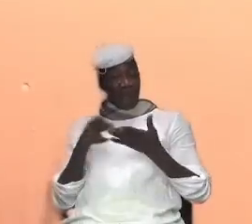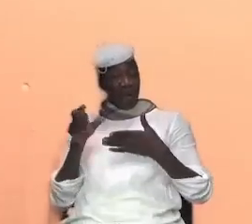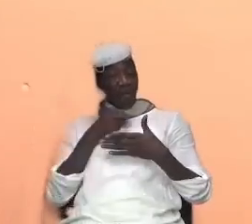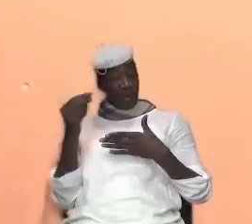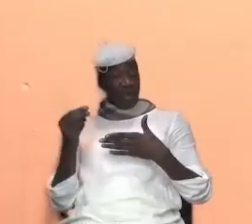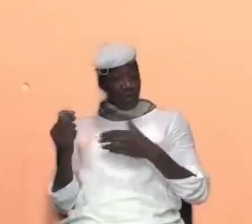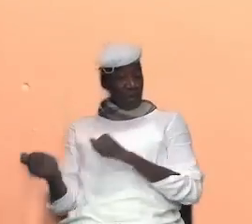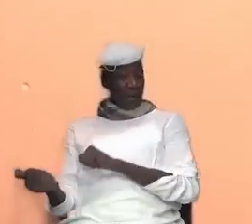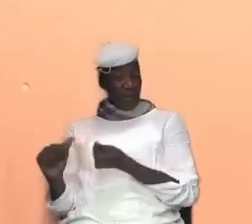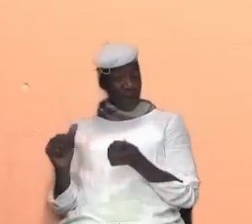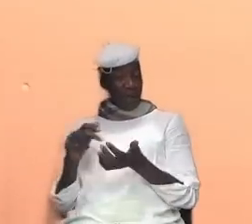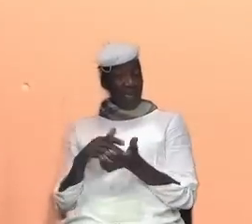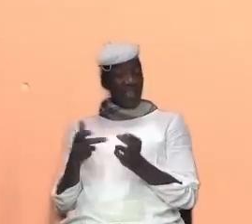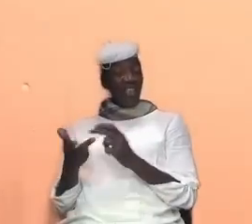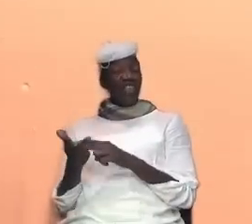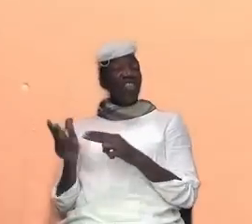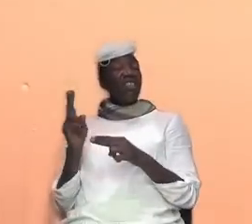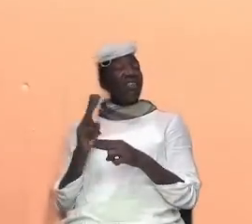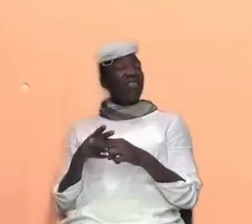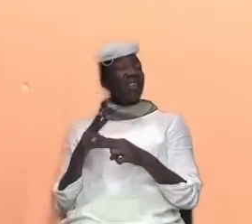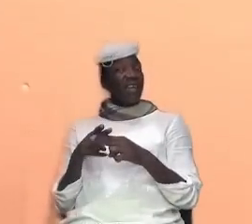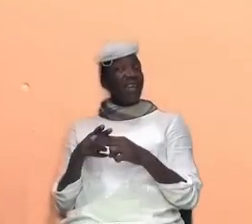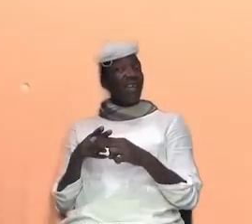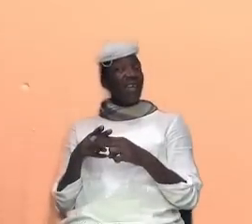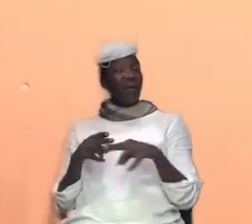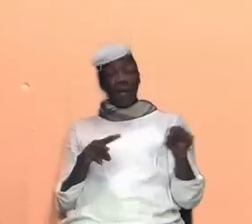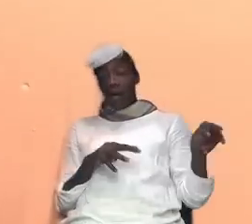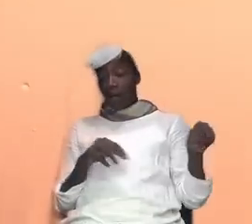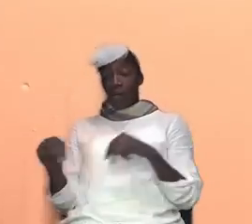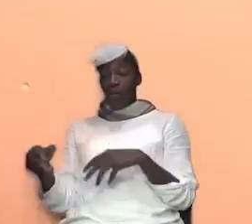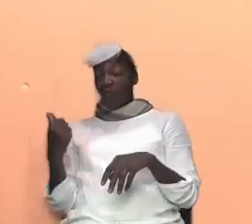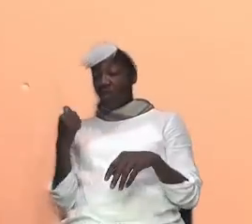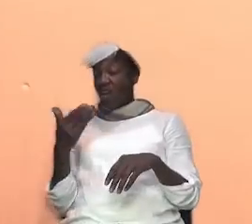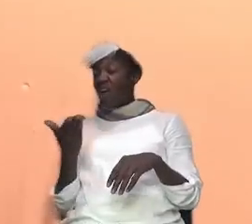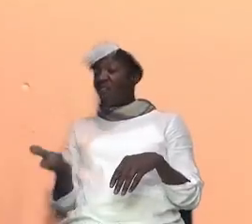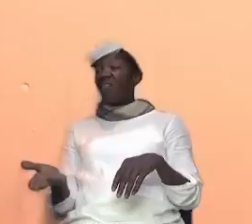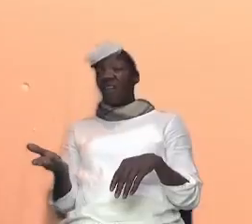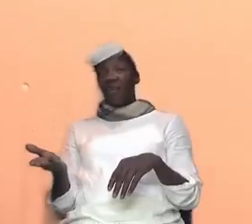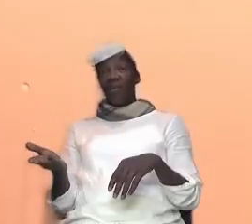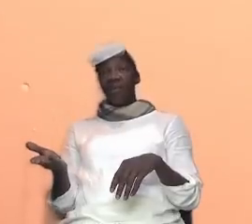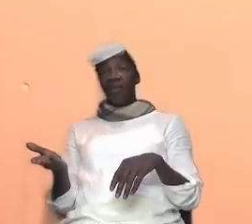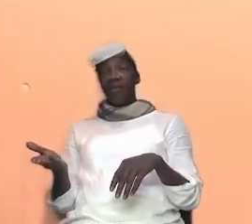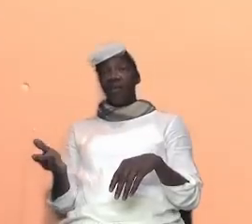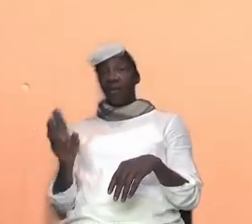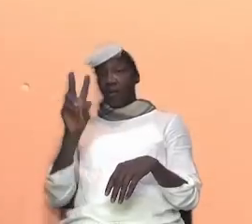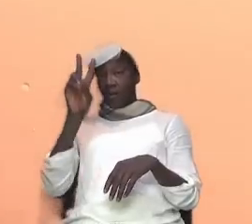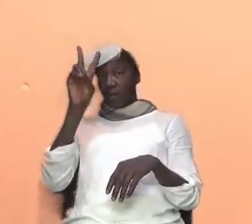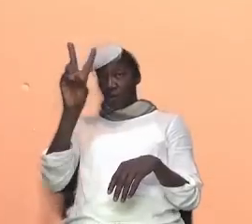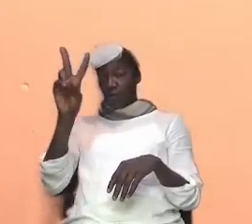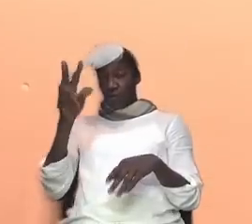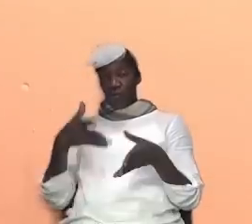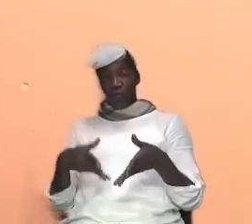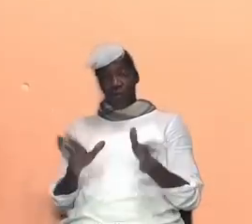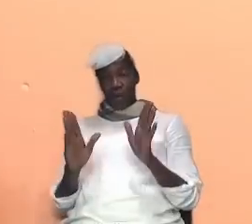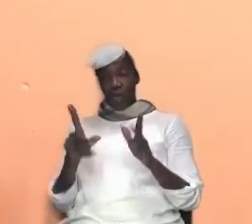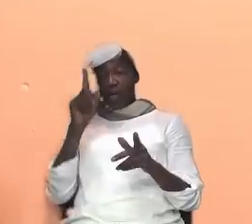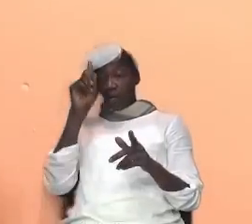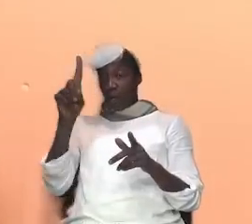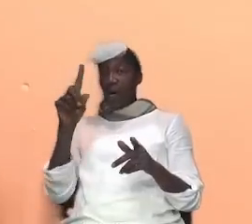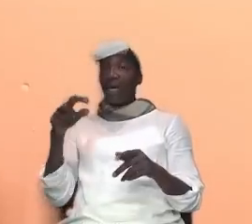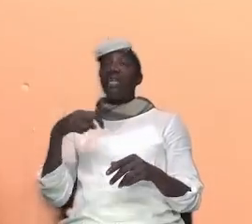to move beyond that. And in moving beyond that, there's a twofold approach. There is one where we go